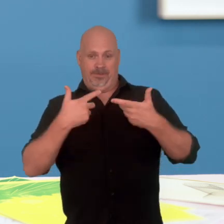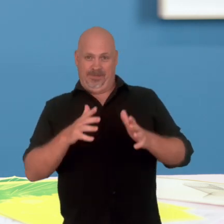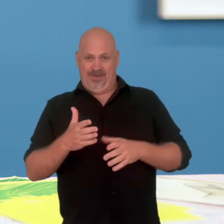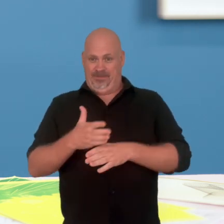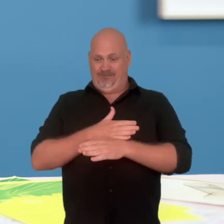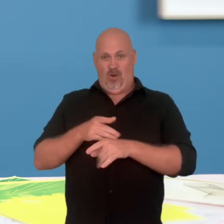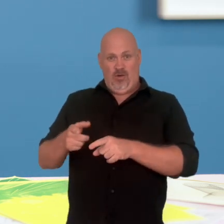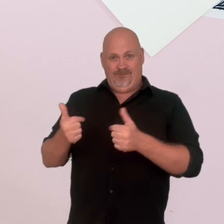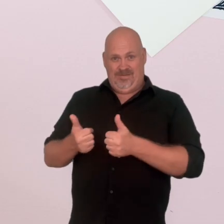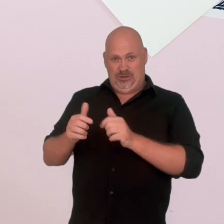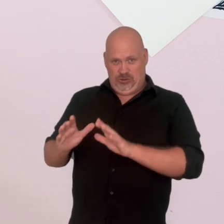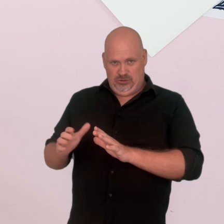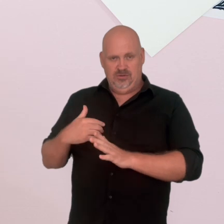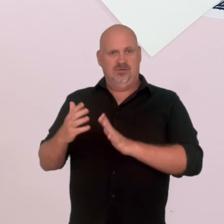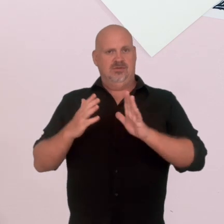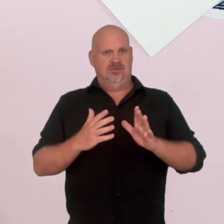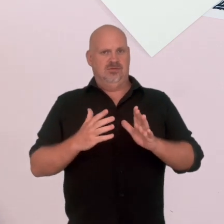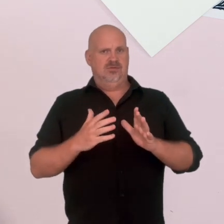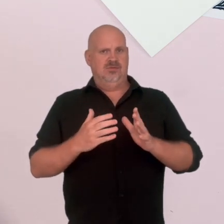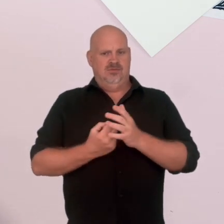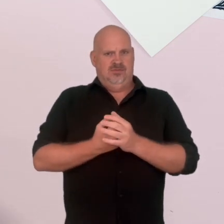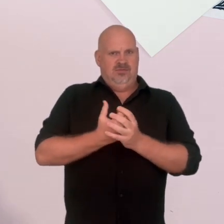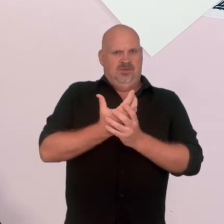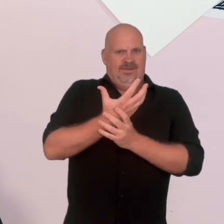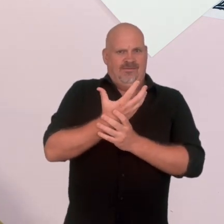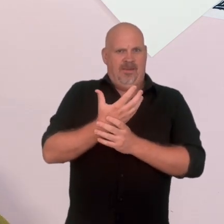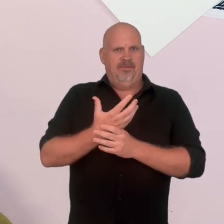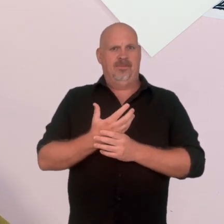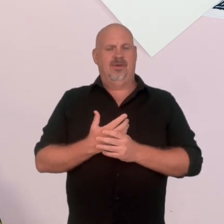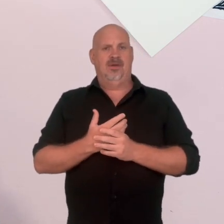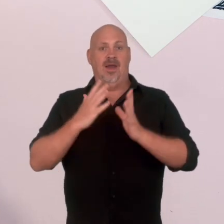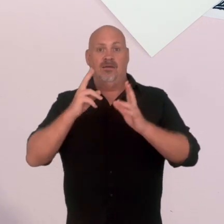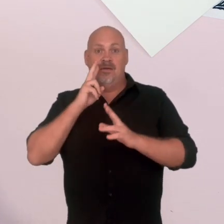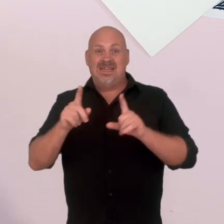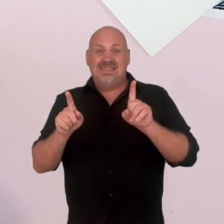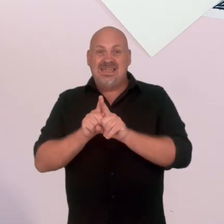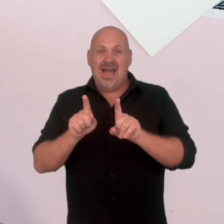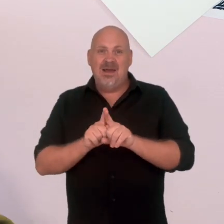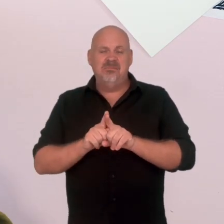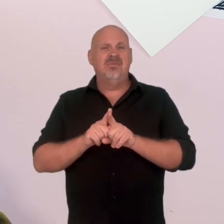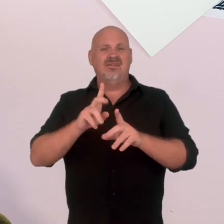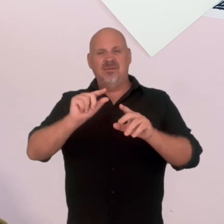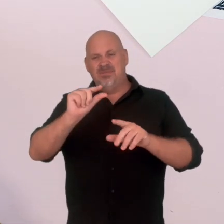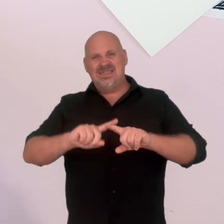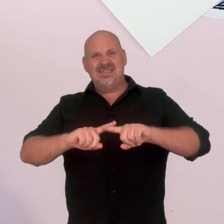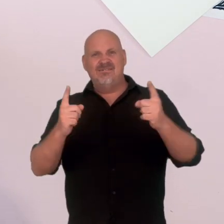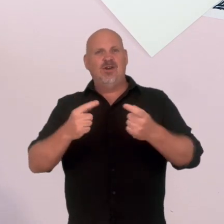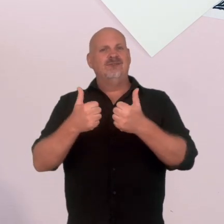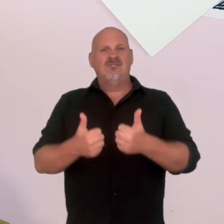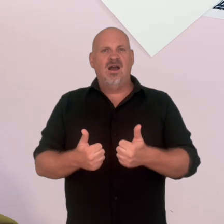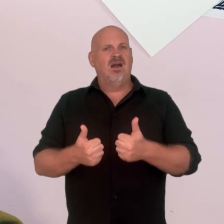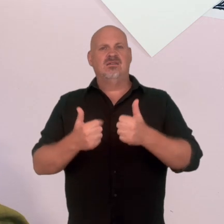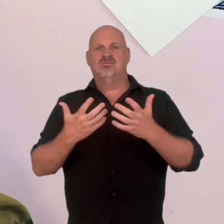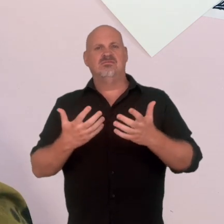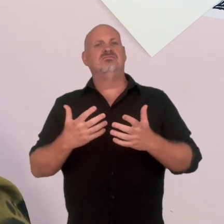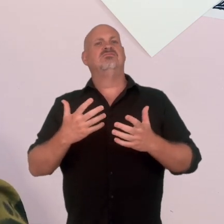here. So it doesn't have to look the same. It's okay if it's a bit different. This will change with time anyways.